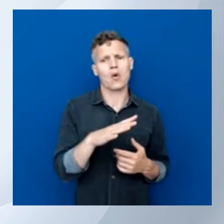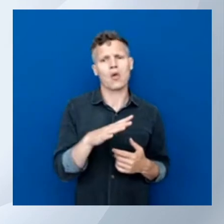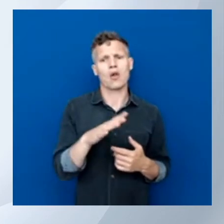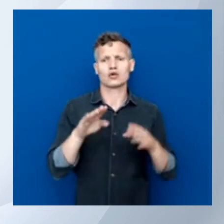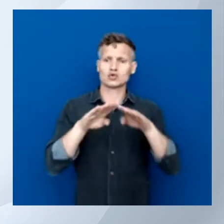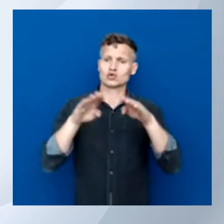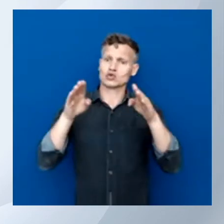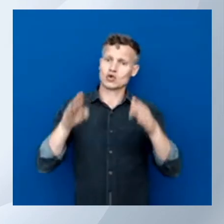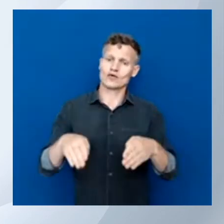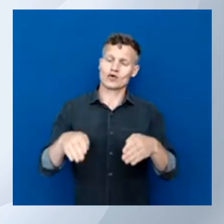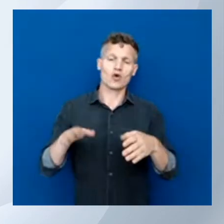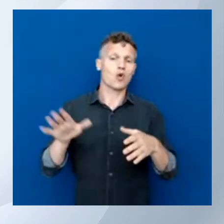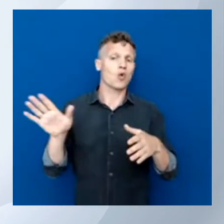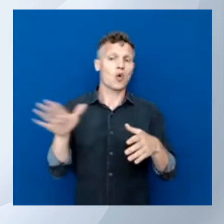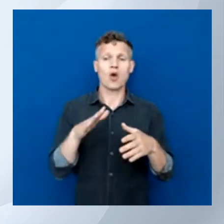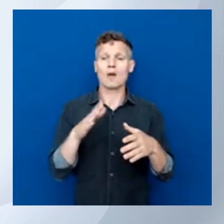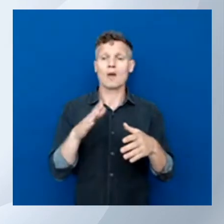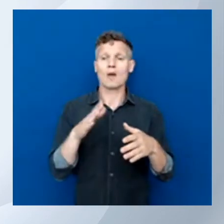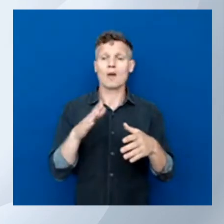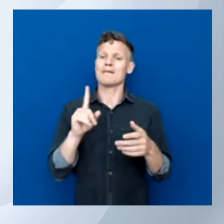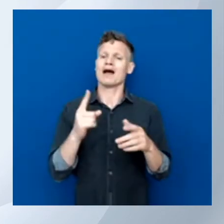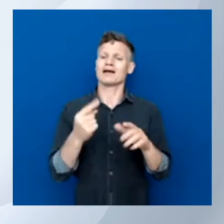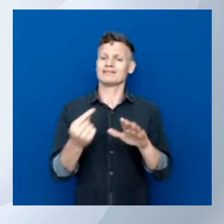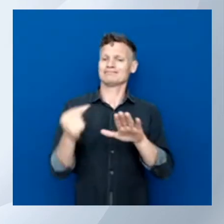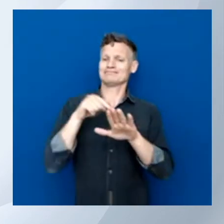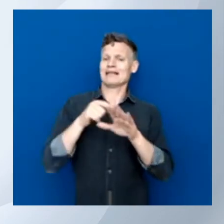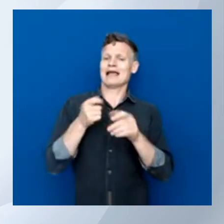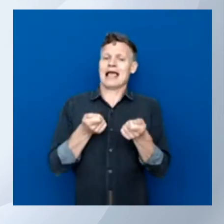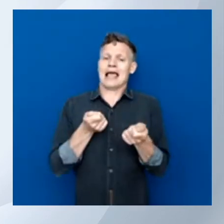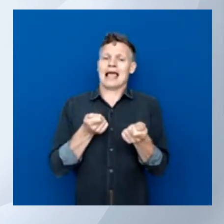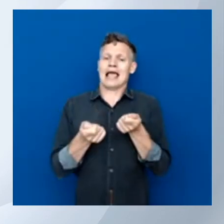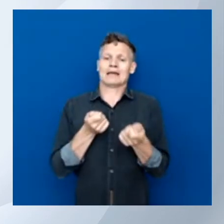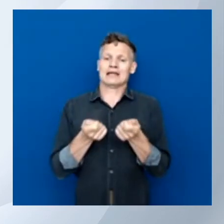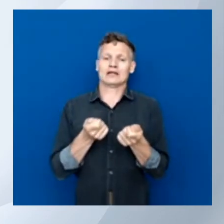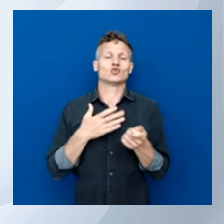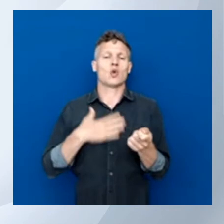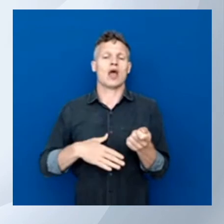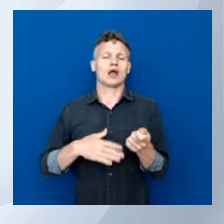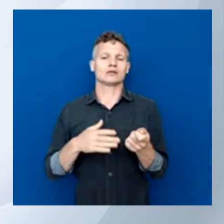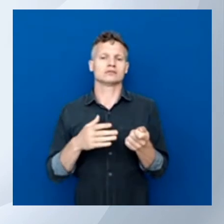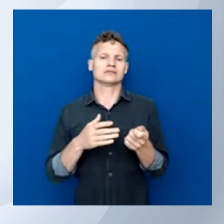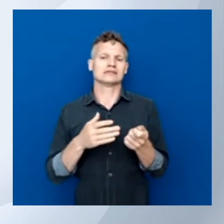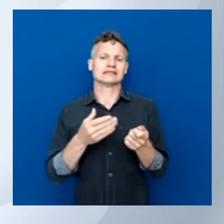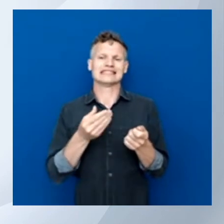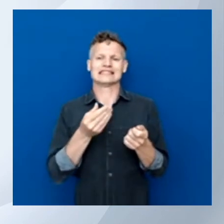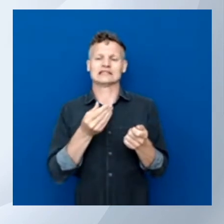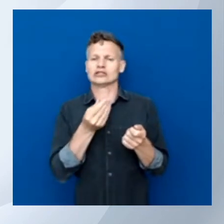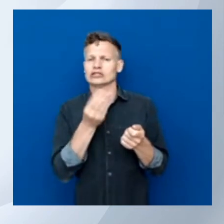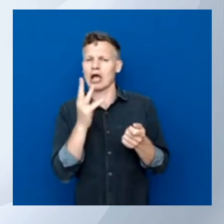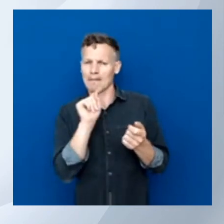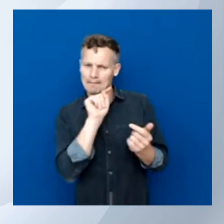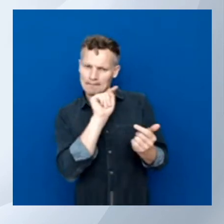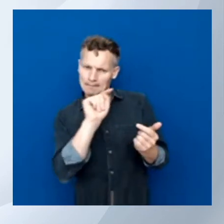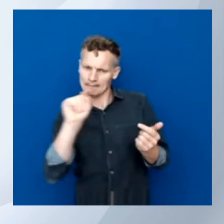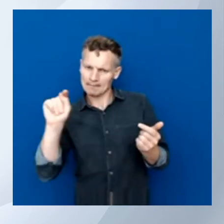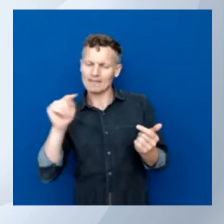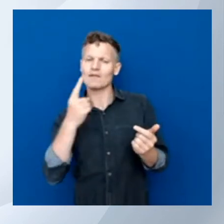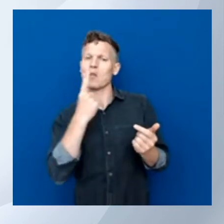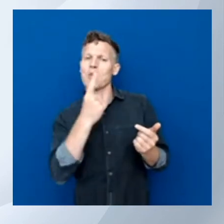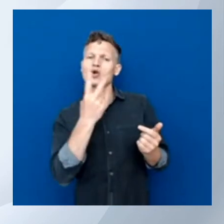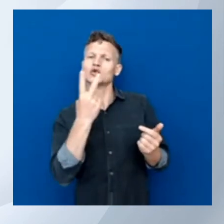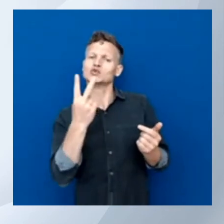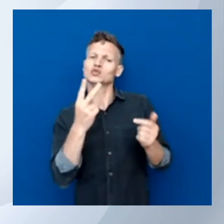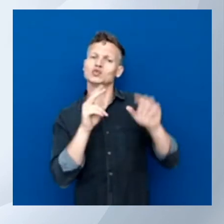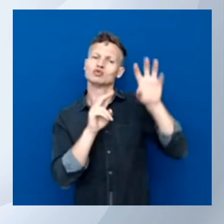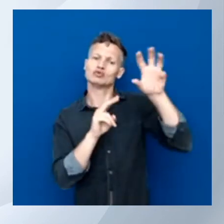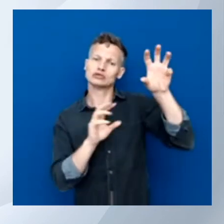maybe just for admin purposes, you only want to serve certain paths from one or two specific regions. Or